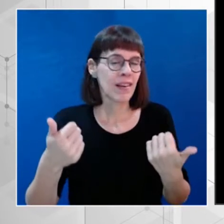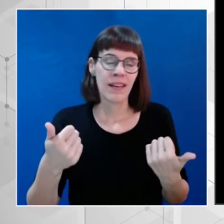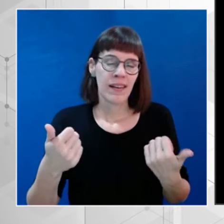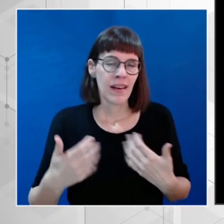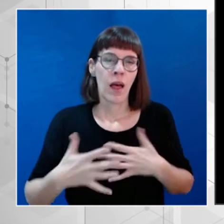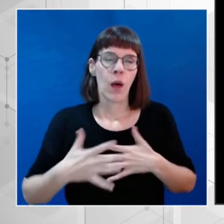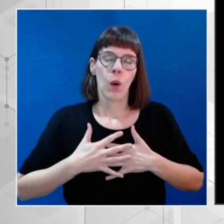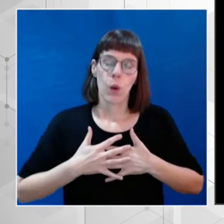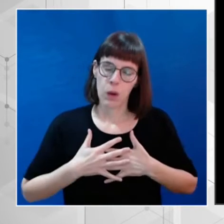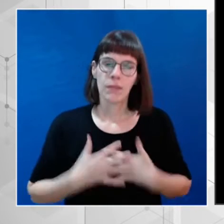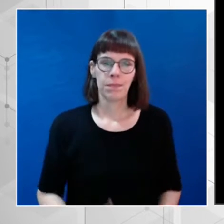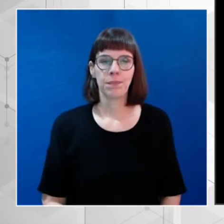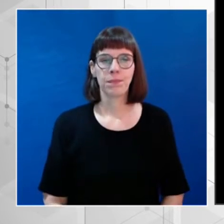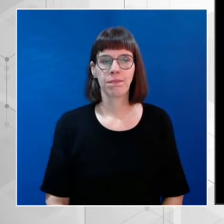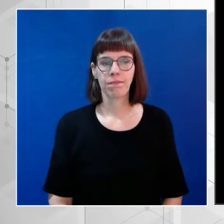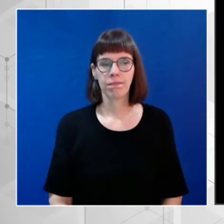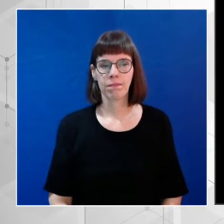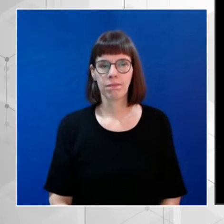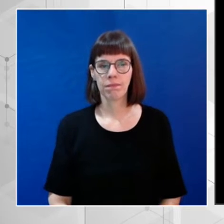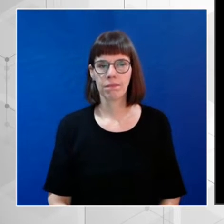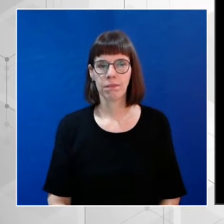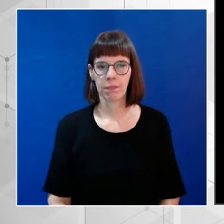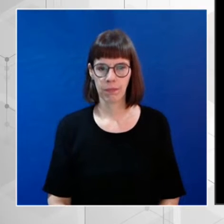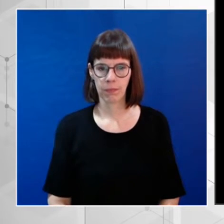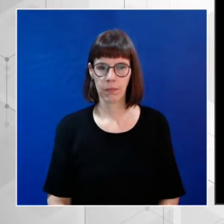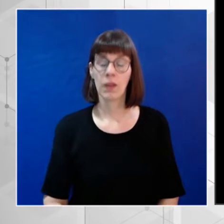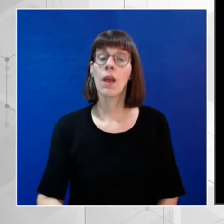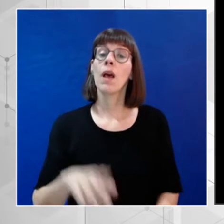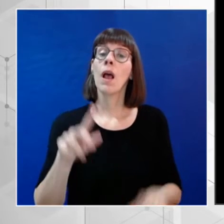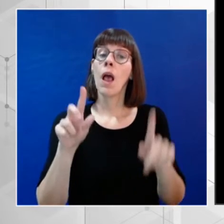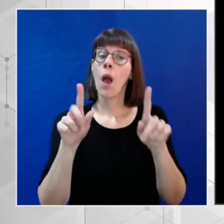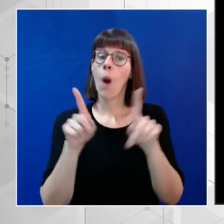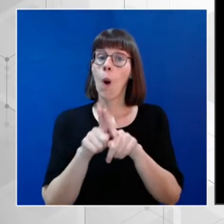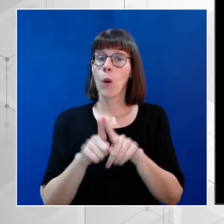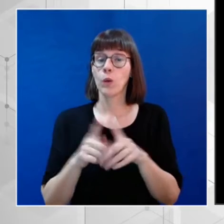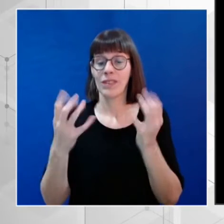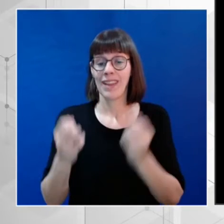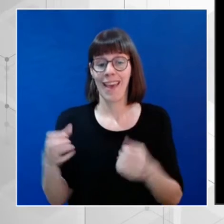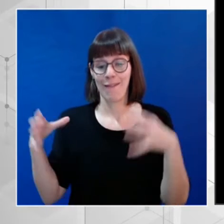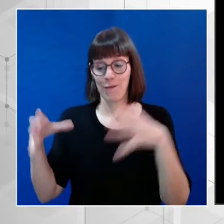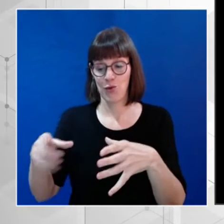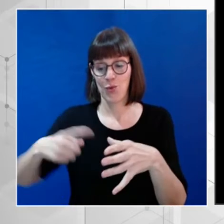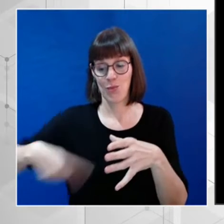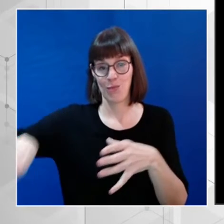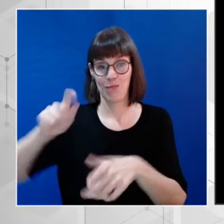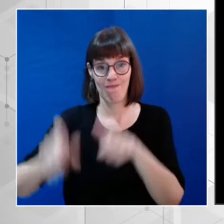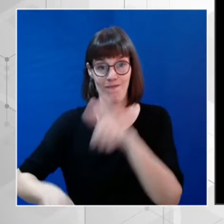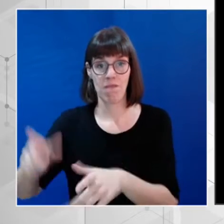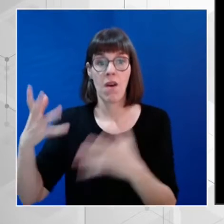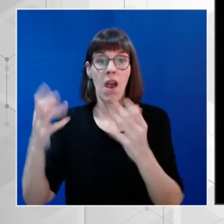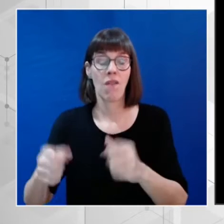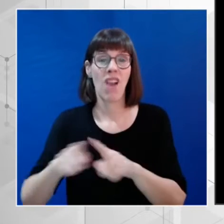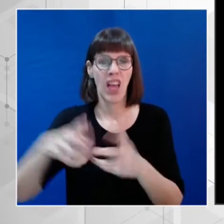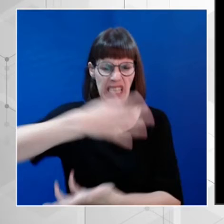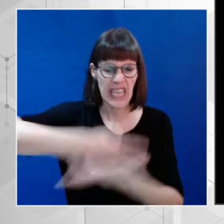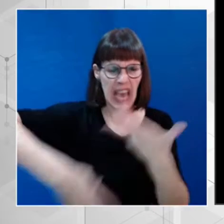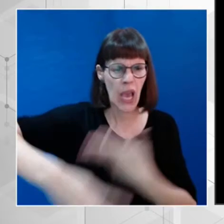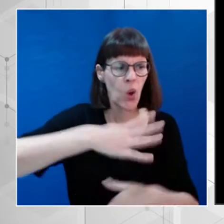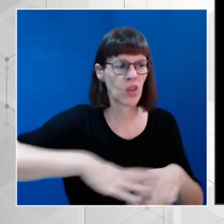Perhaps it's not surprising that some neurodiverse people absolutely hate chaos and turbulence and prefer